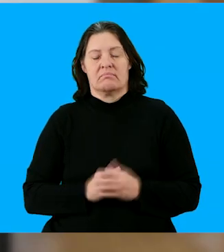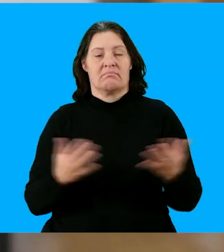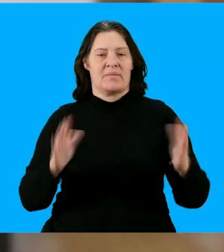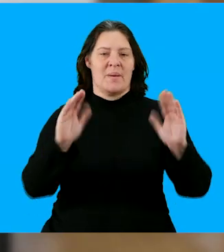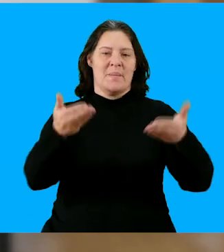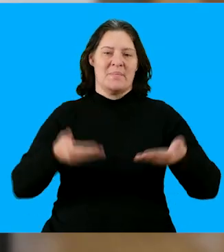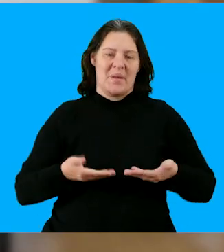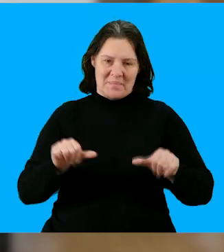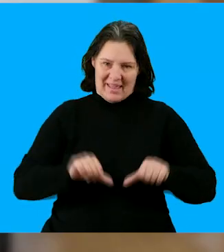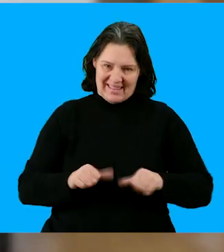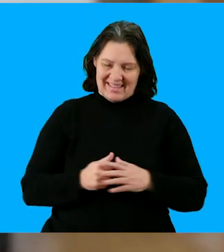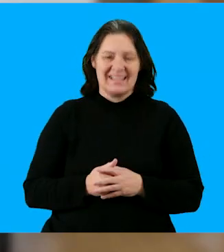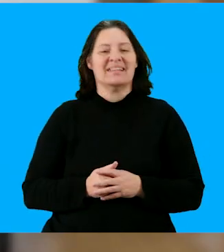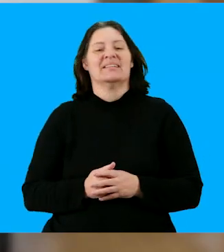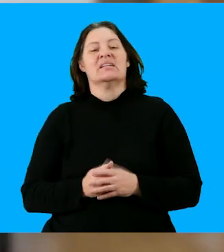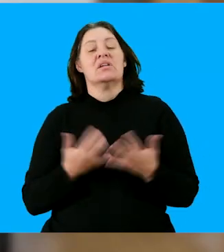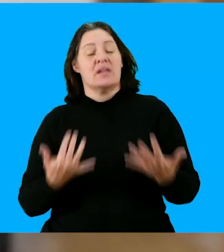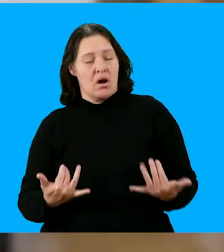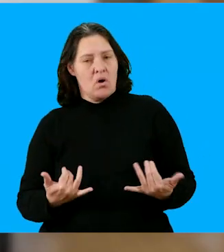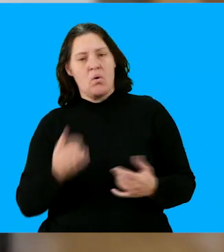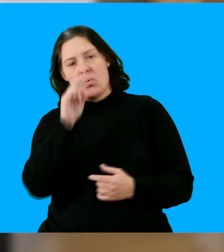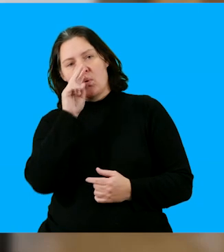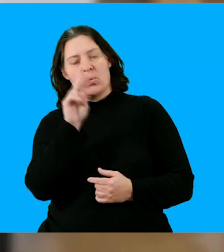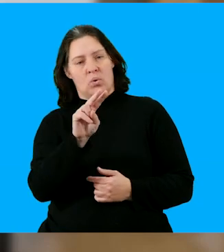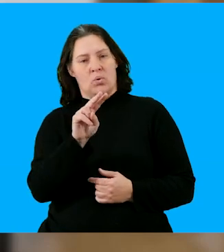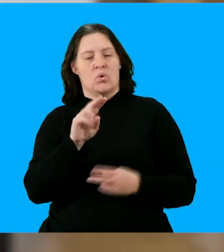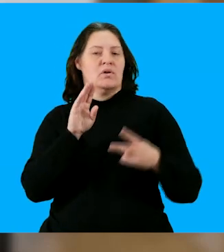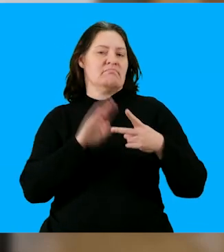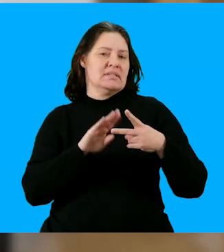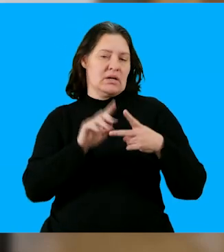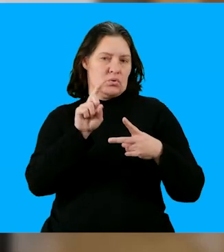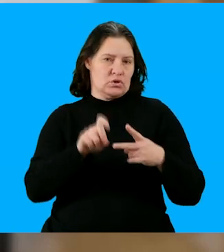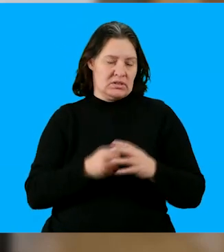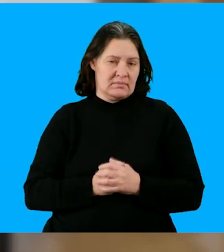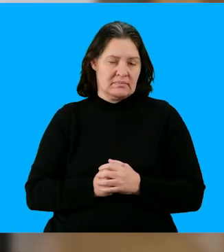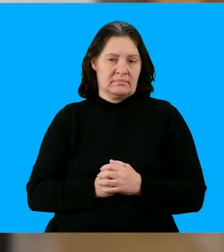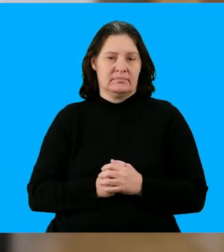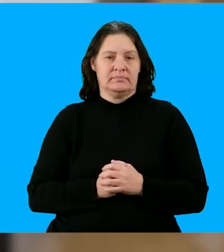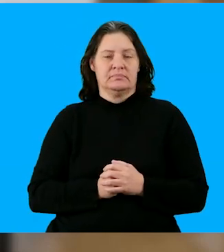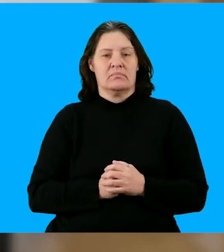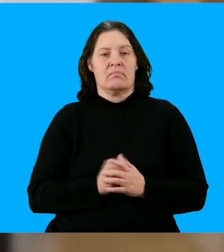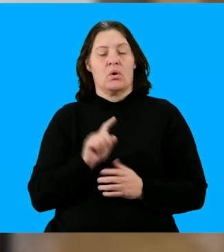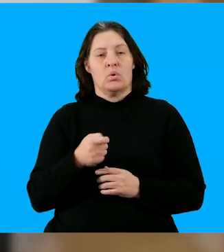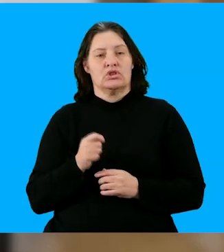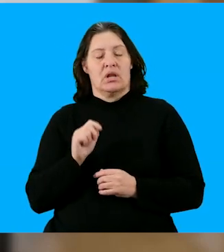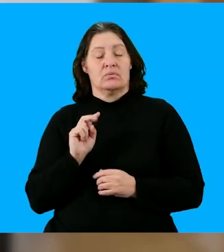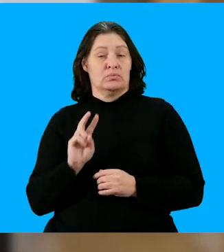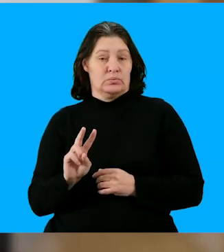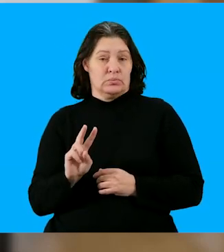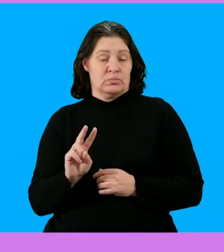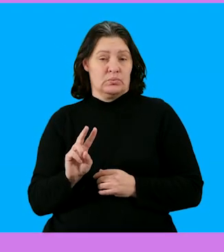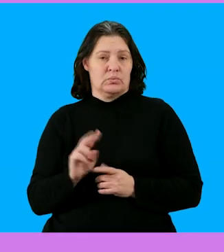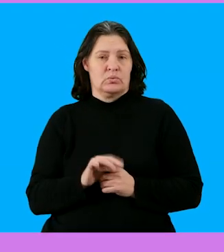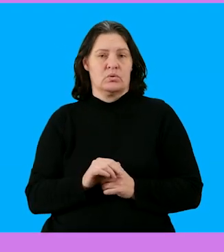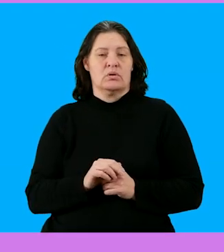Guys, welcome back after our short advert break. Let us now look at our second question. So in question number two, which is